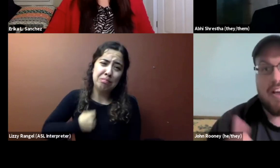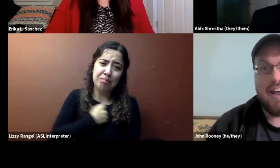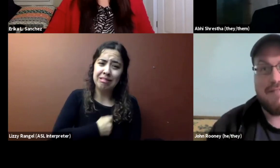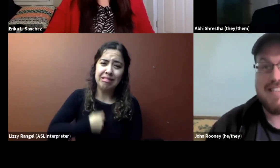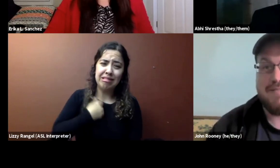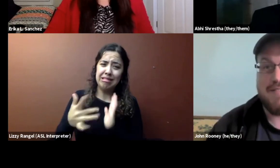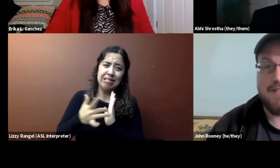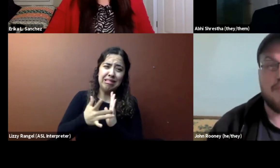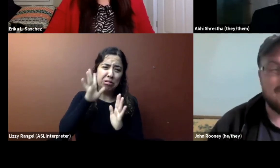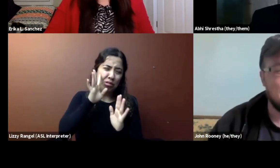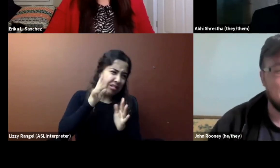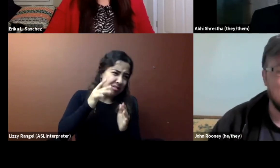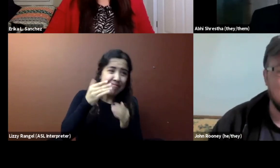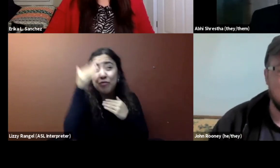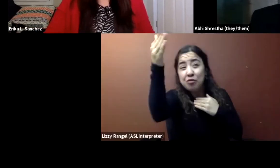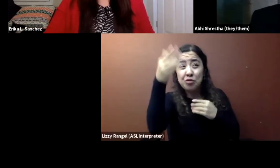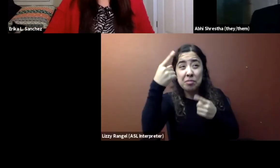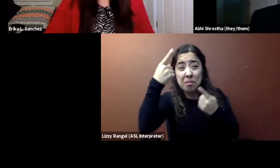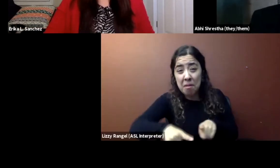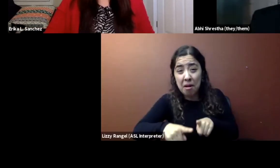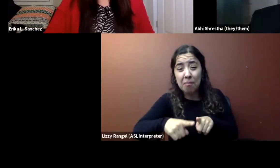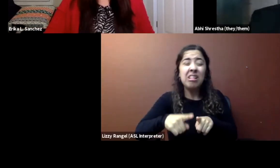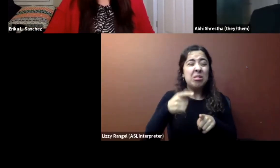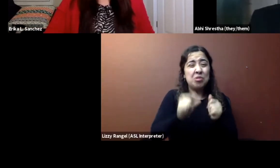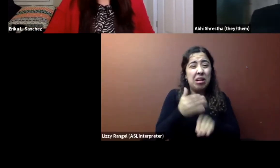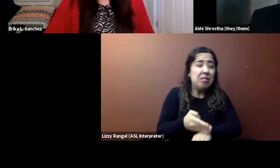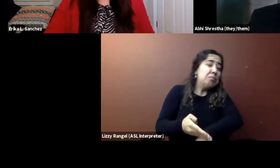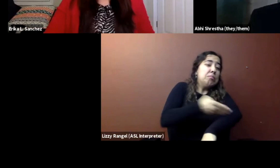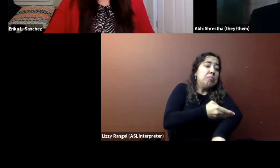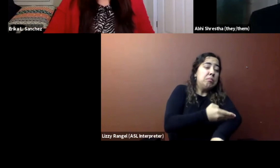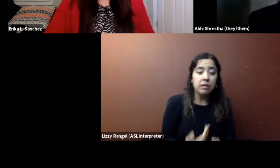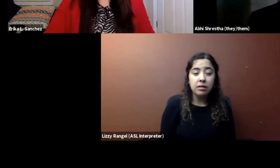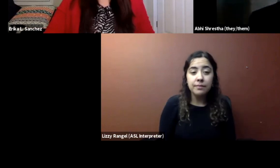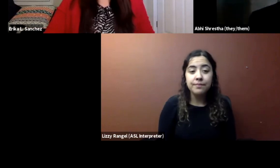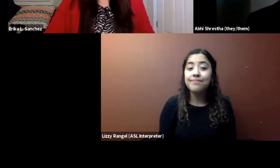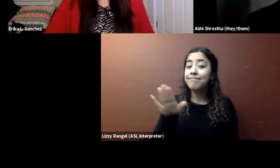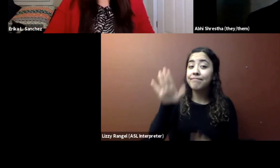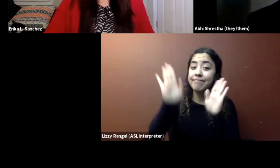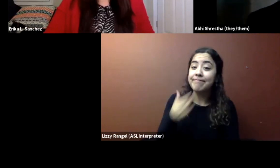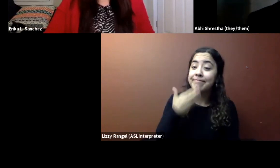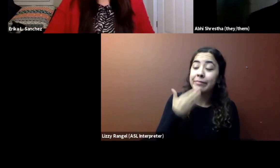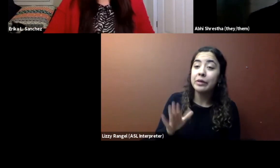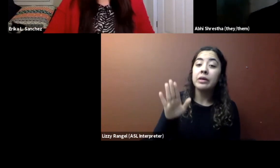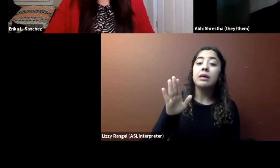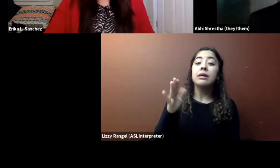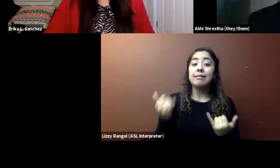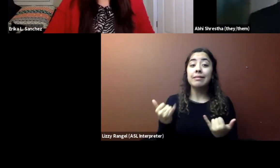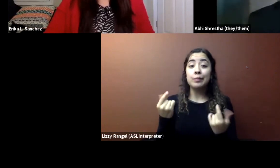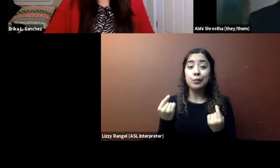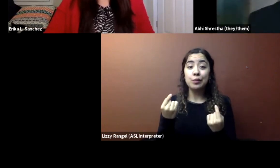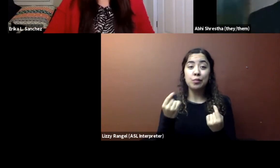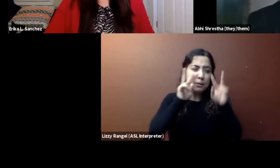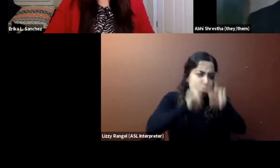on how to fix that for the future. Awesome. Thank you, John. Awesome. So why don't we actually look at that poem, and then